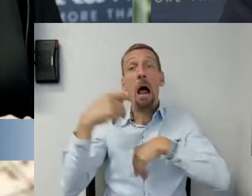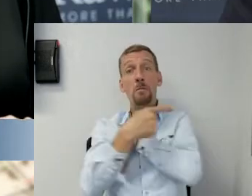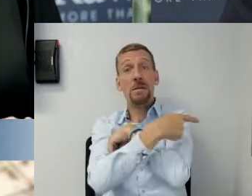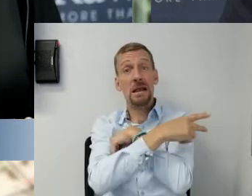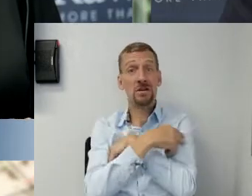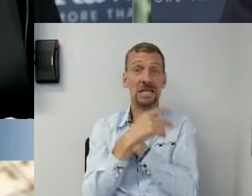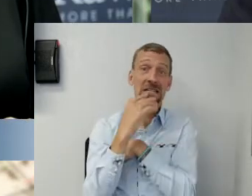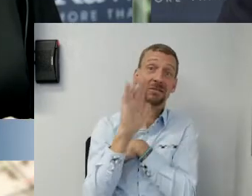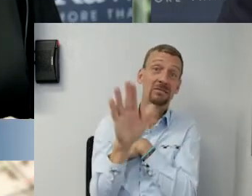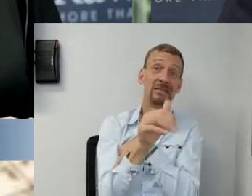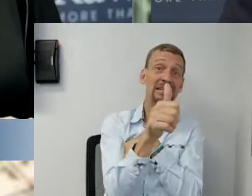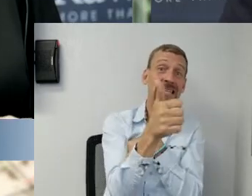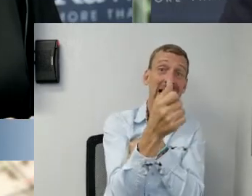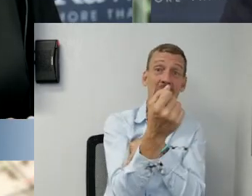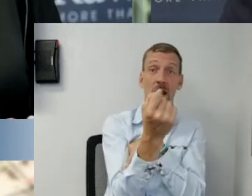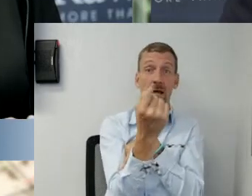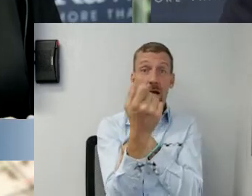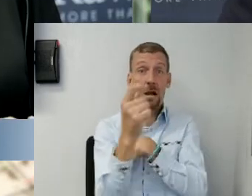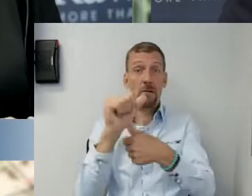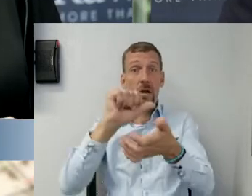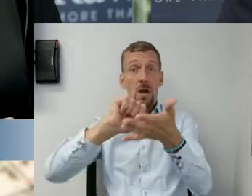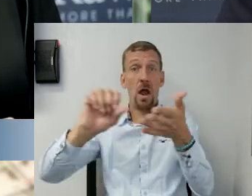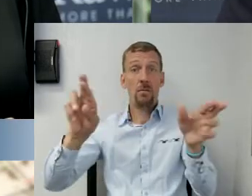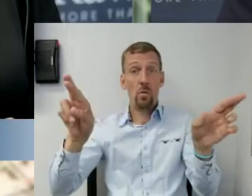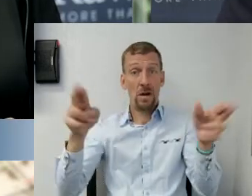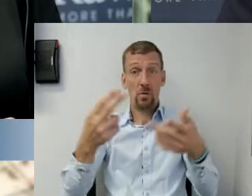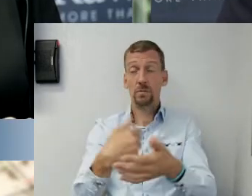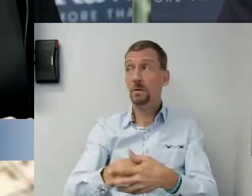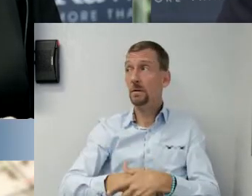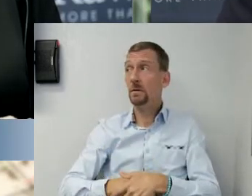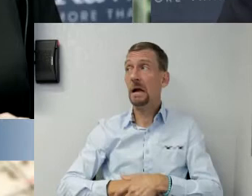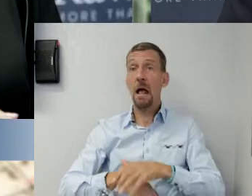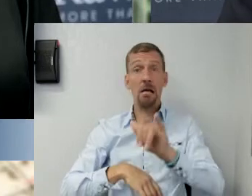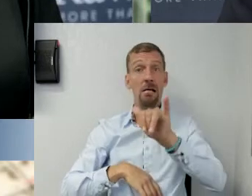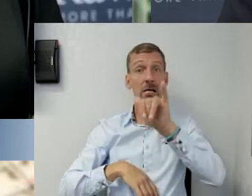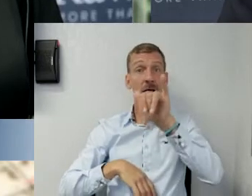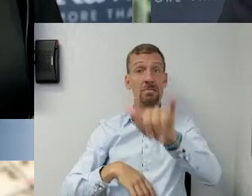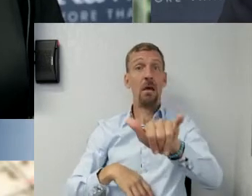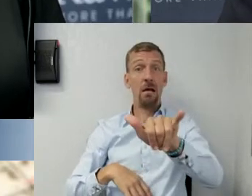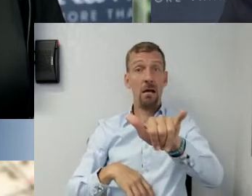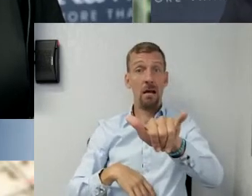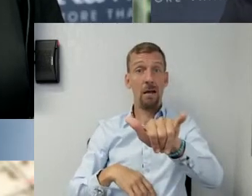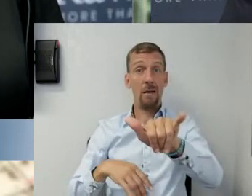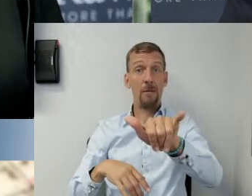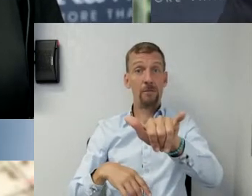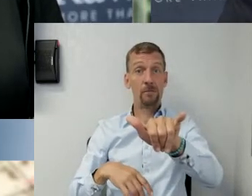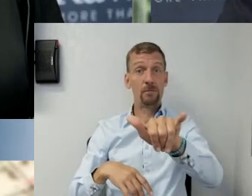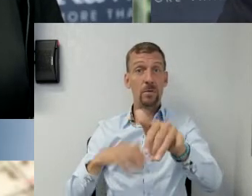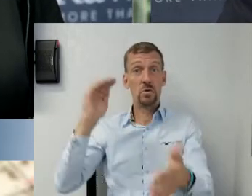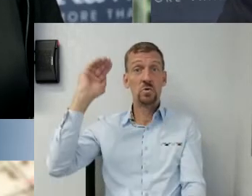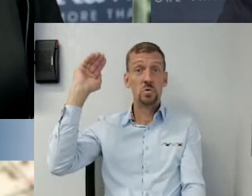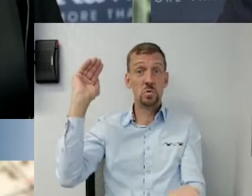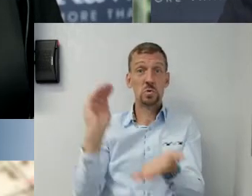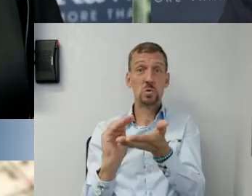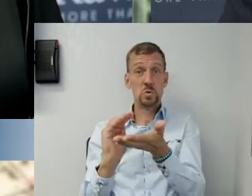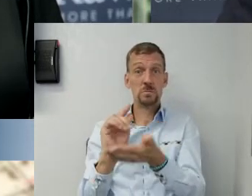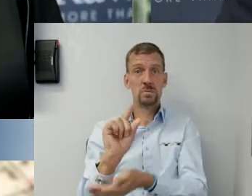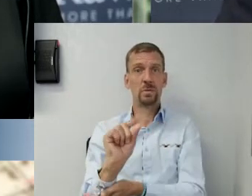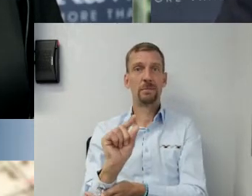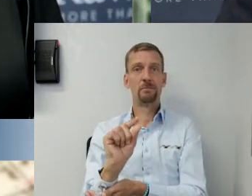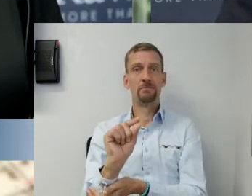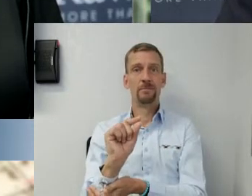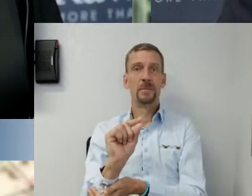running 10 to 11 operating rooms. That case volume fell down to around